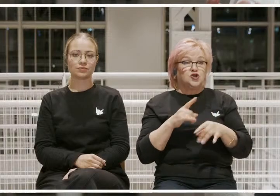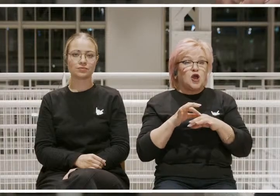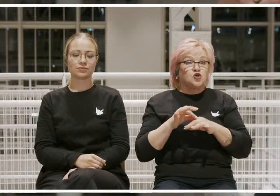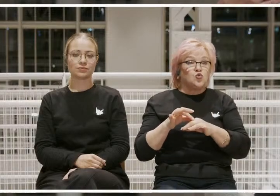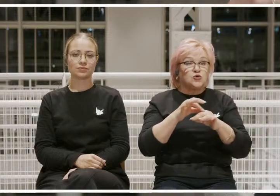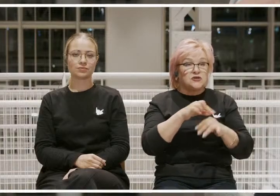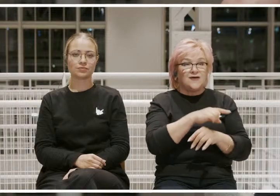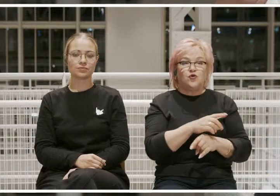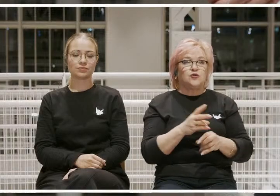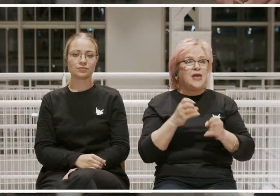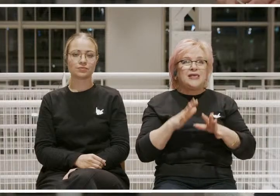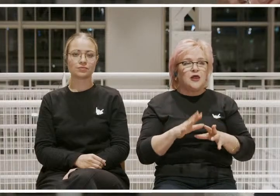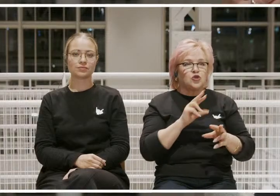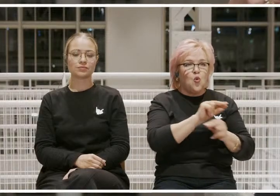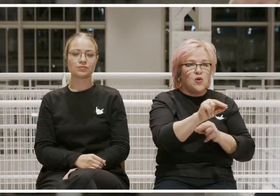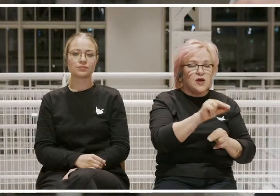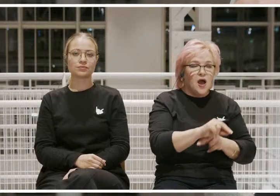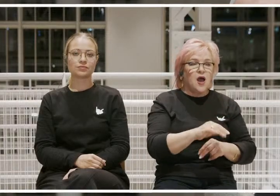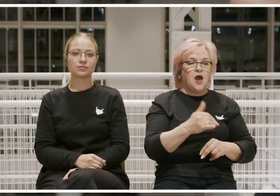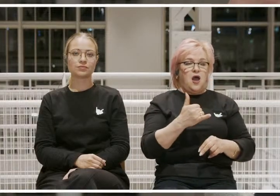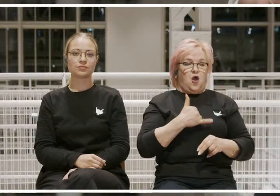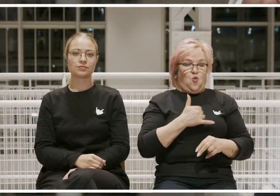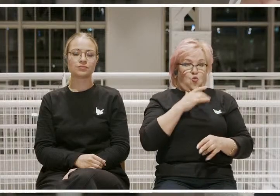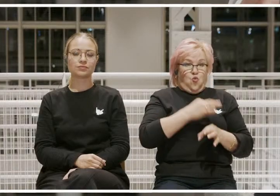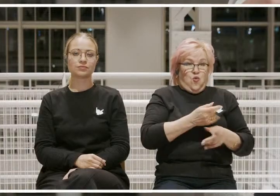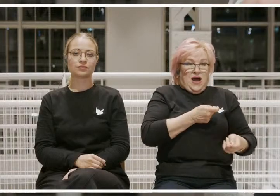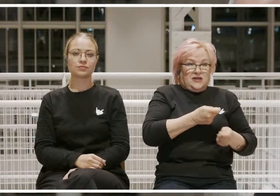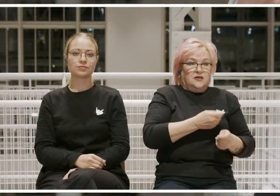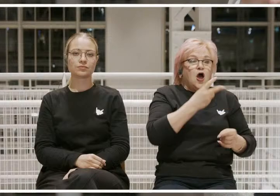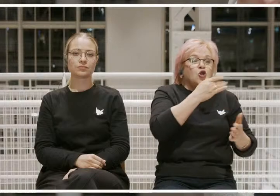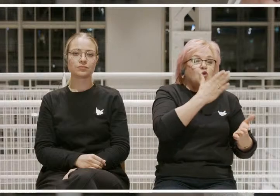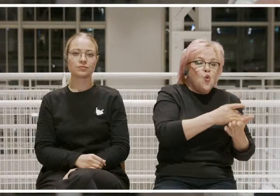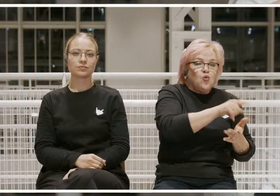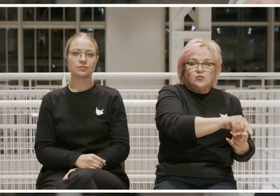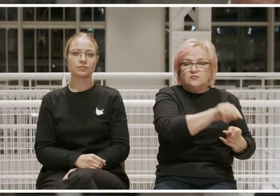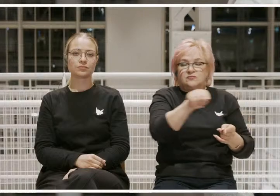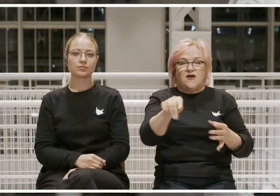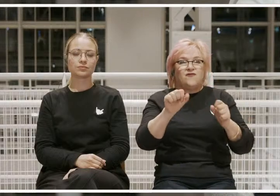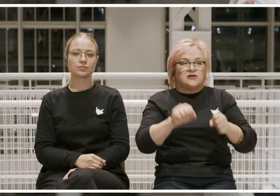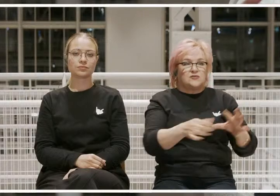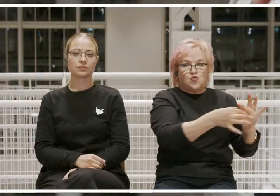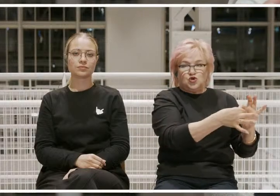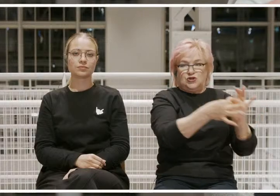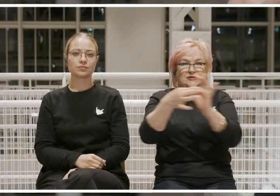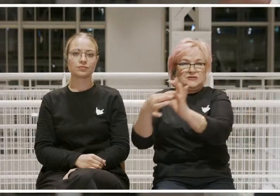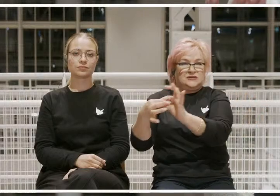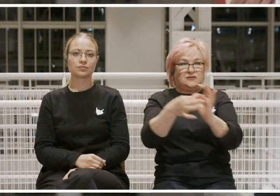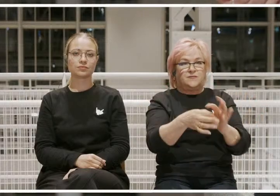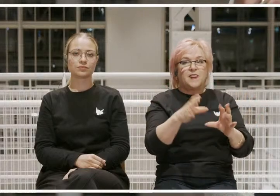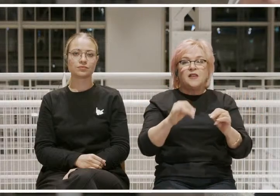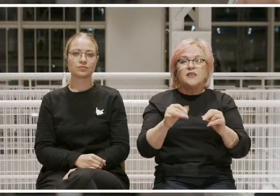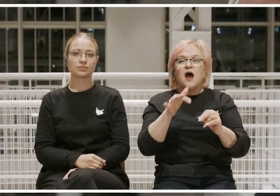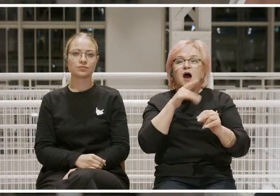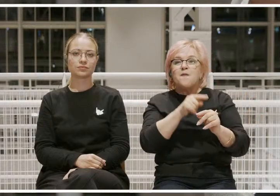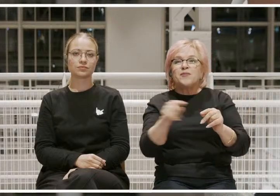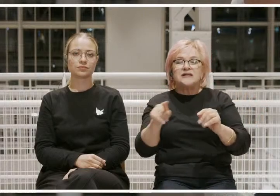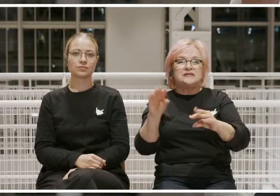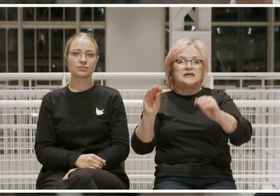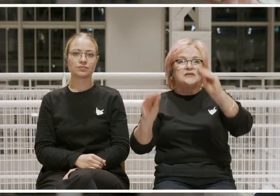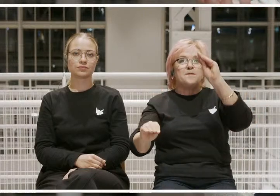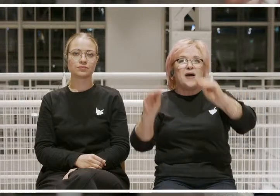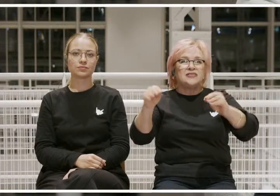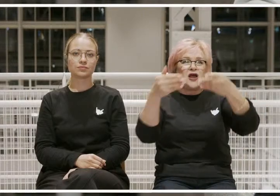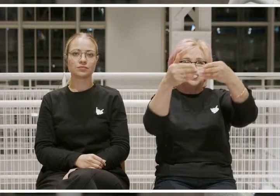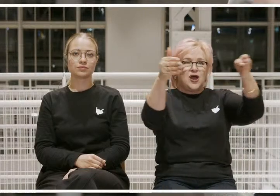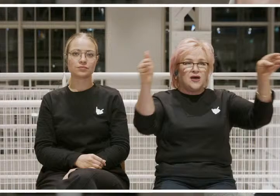venues and see the works which are being installed and have the chance to talk with the artists and the curators. So